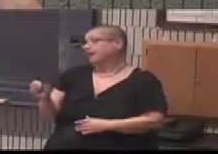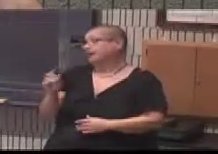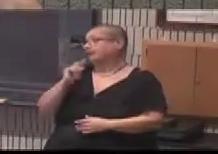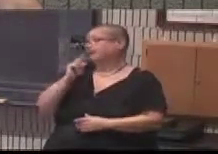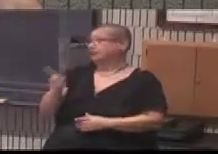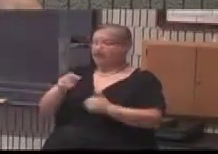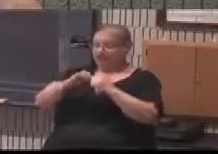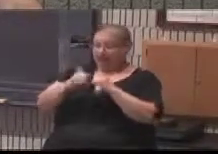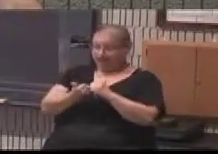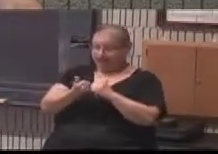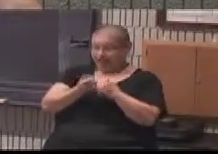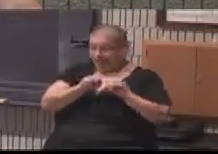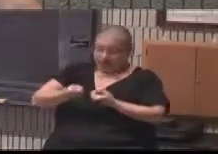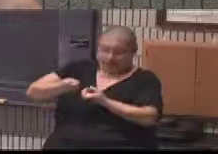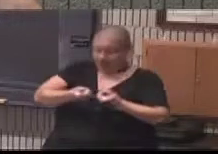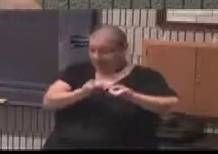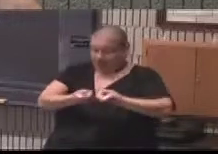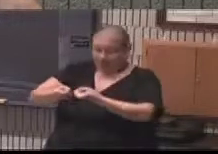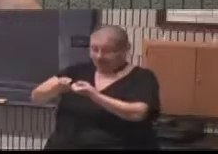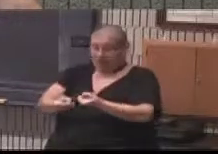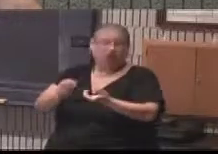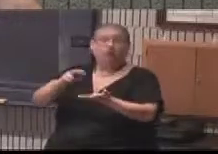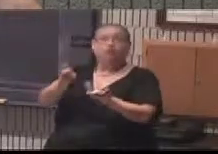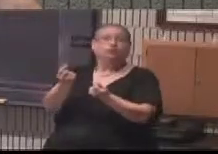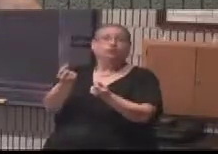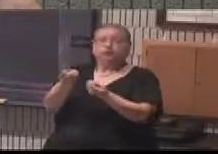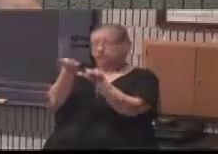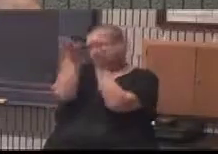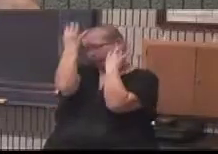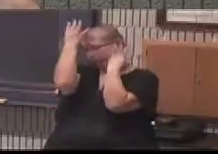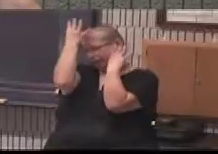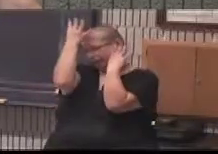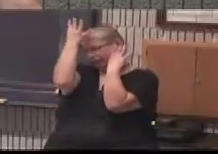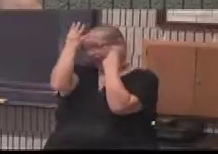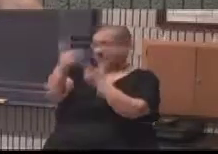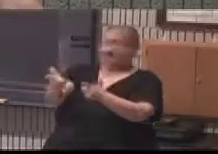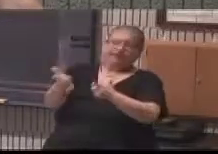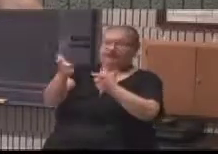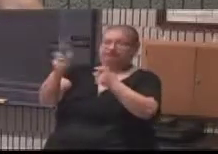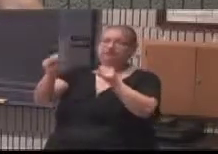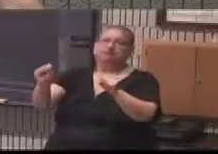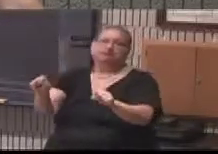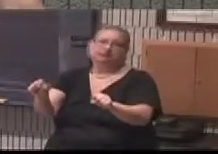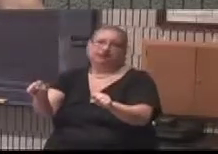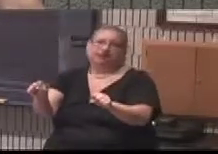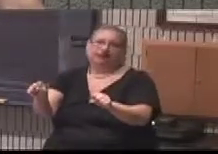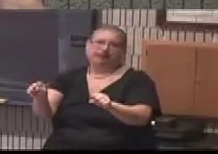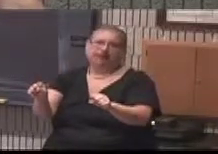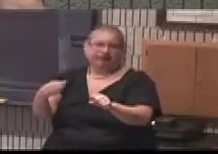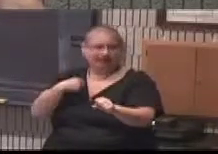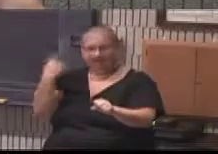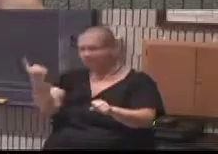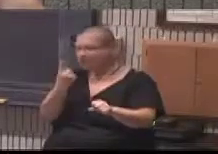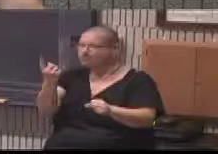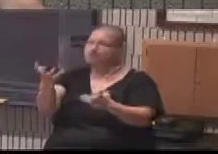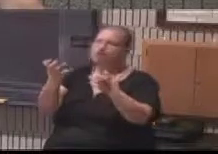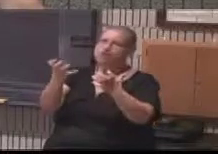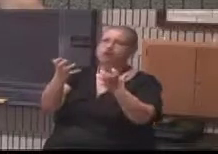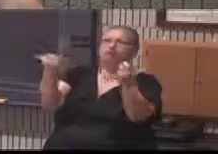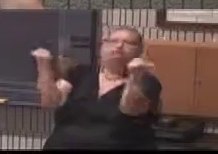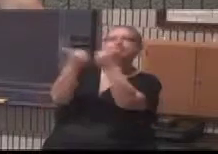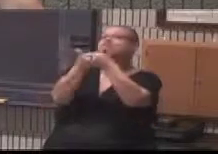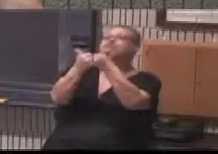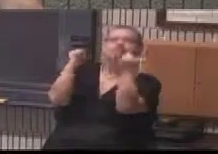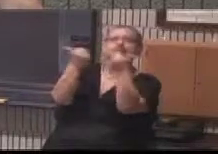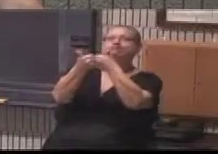get down the mountain and through life was going as fast as possible. So I always look for the challenging things in